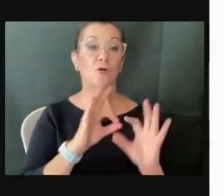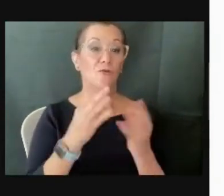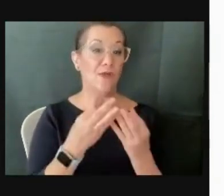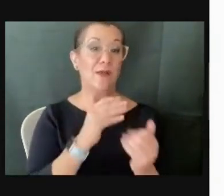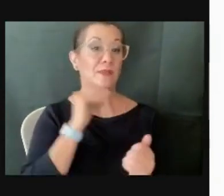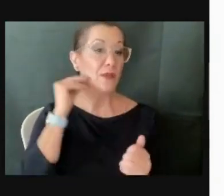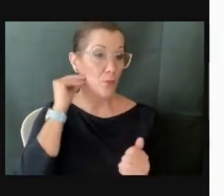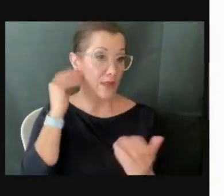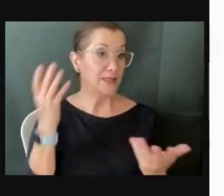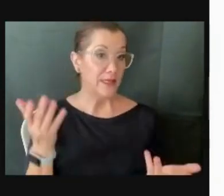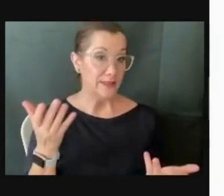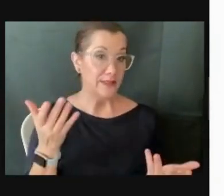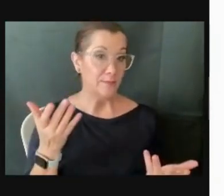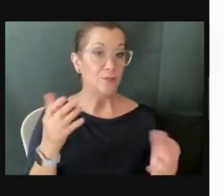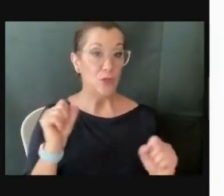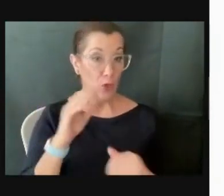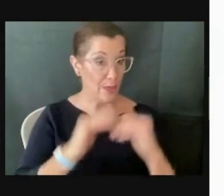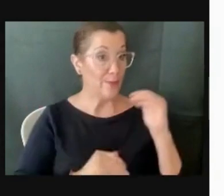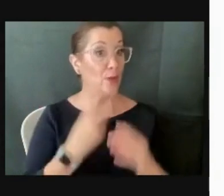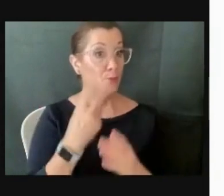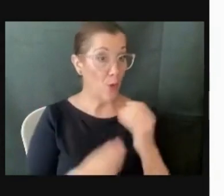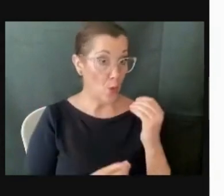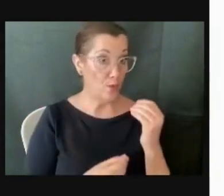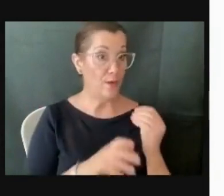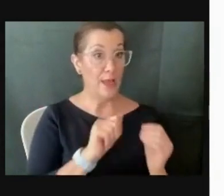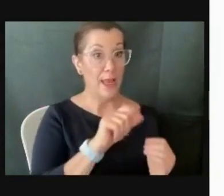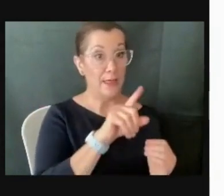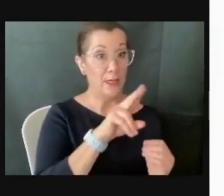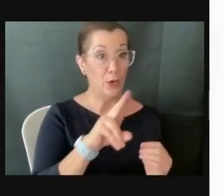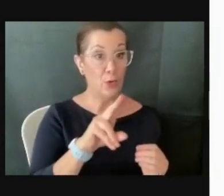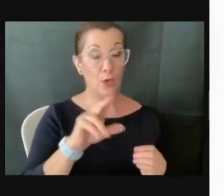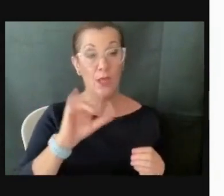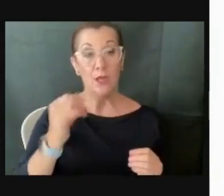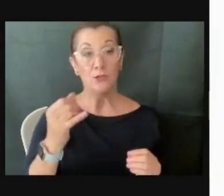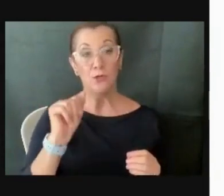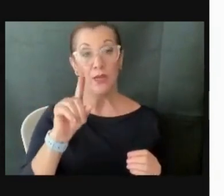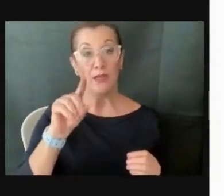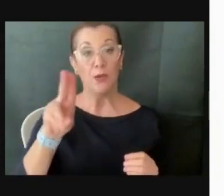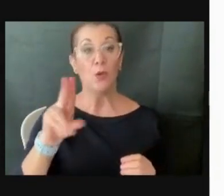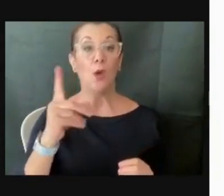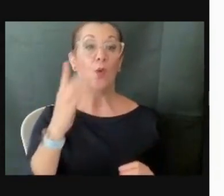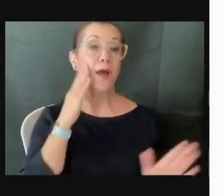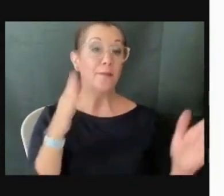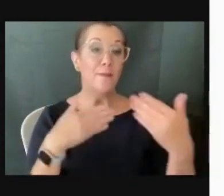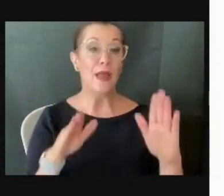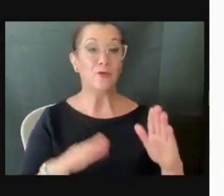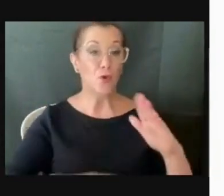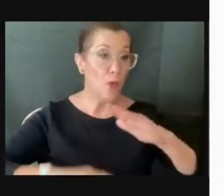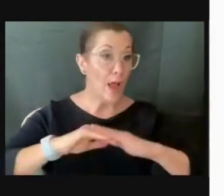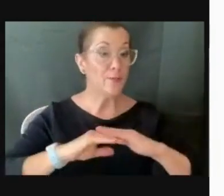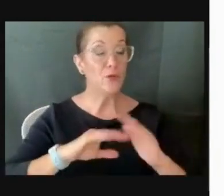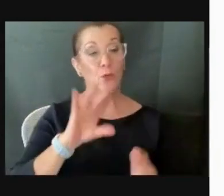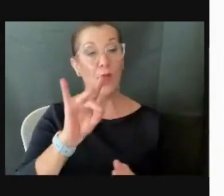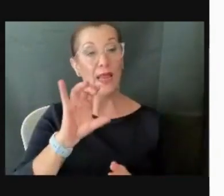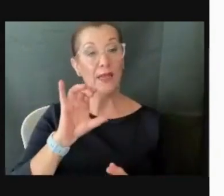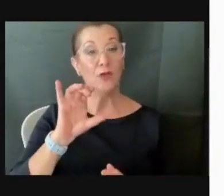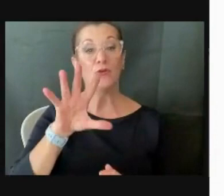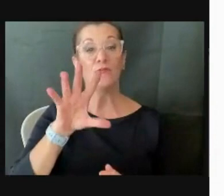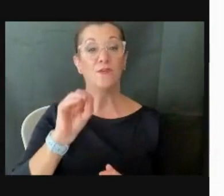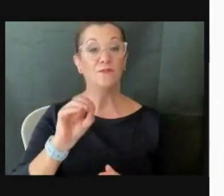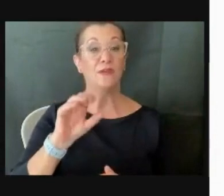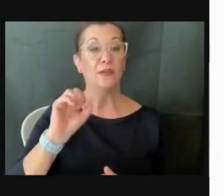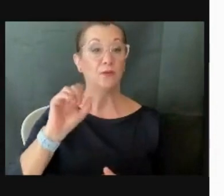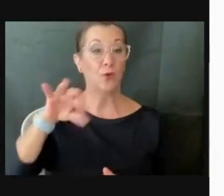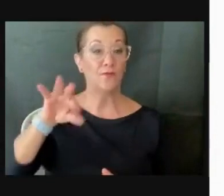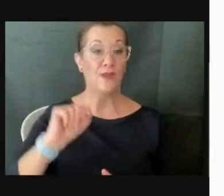and a junior ADU. And a one bedroom ADU, they have to allow you to go up to at least 150 square feet. And for a